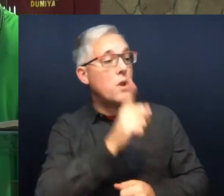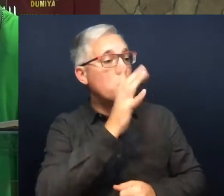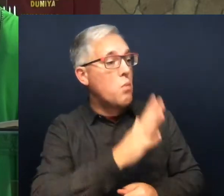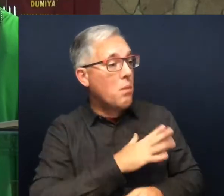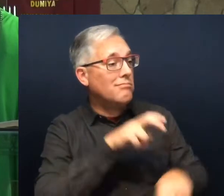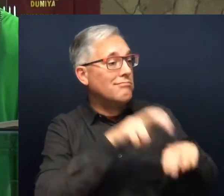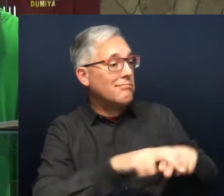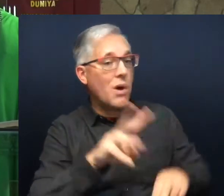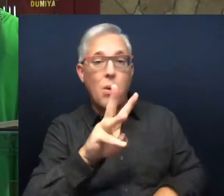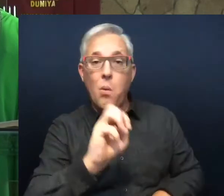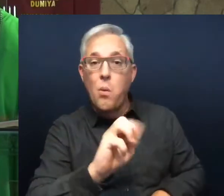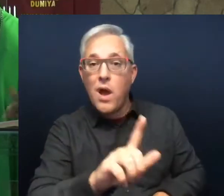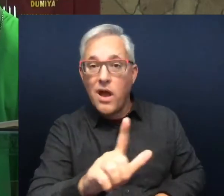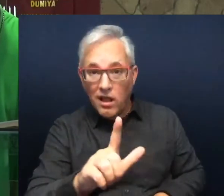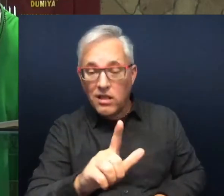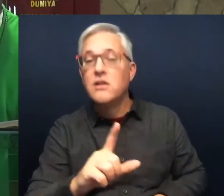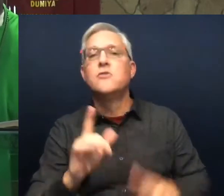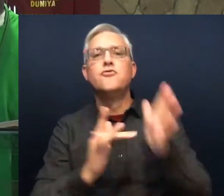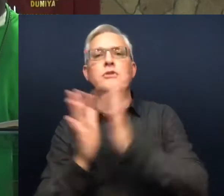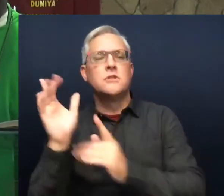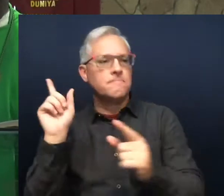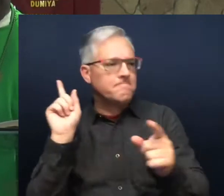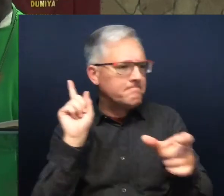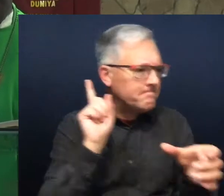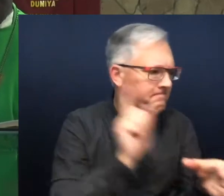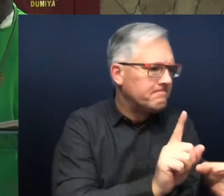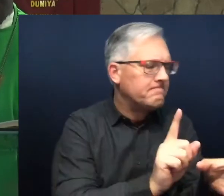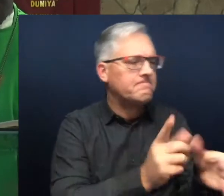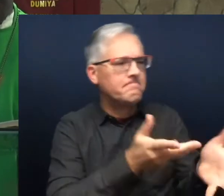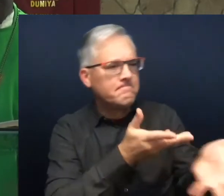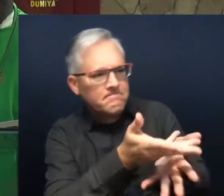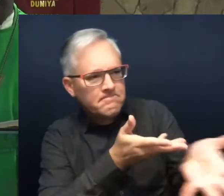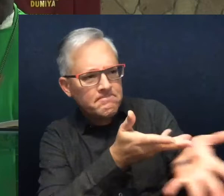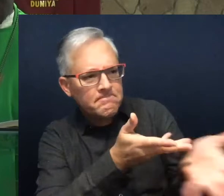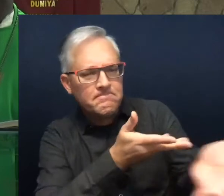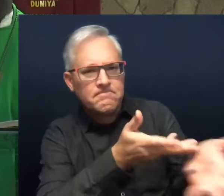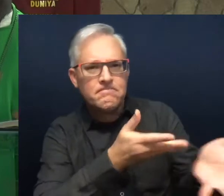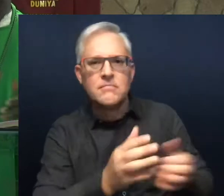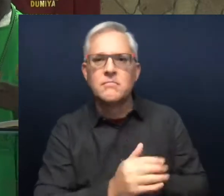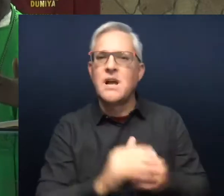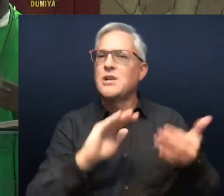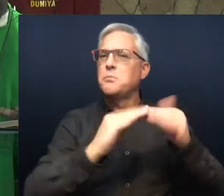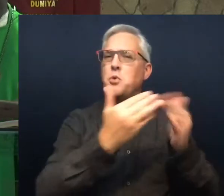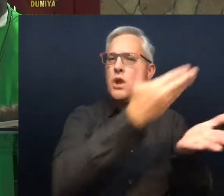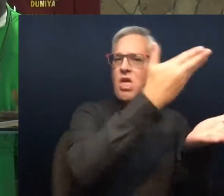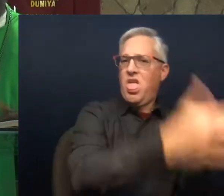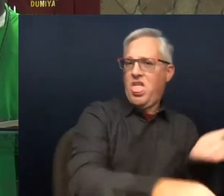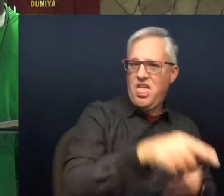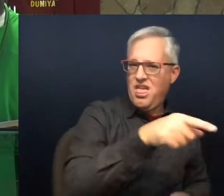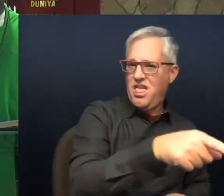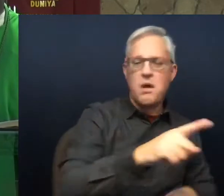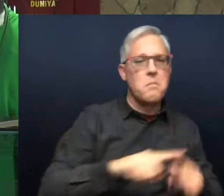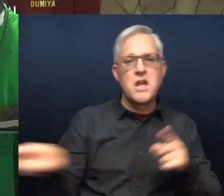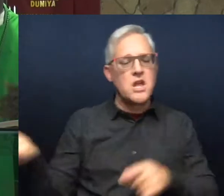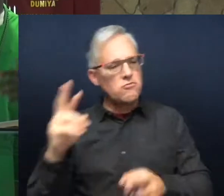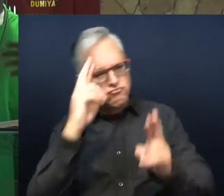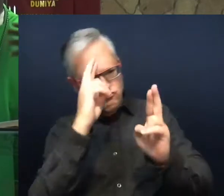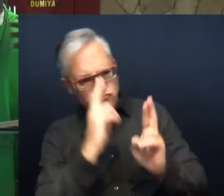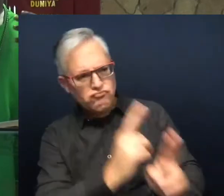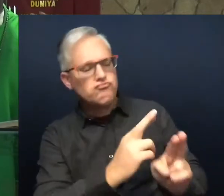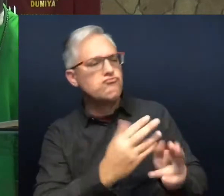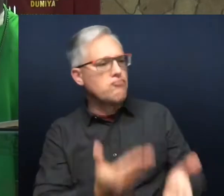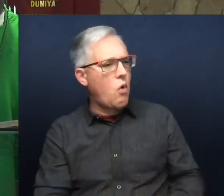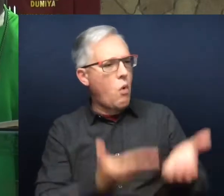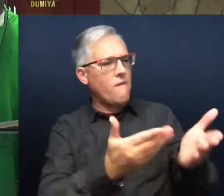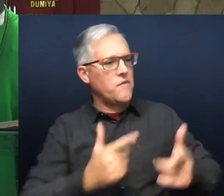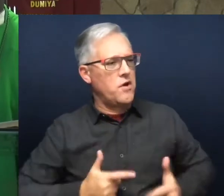by the well, who was scorned by her community, and yet acknowledging her human dignity and offering